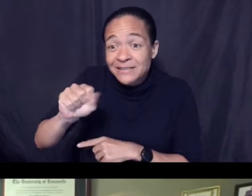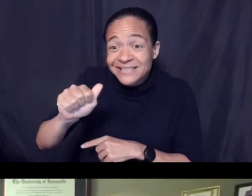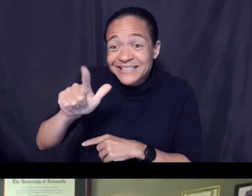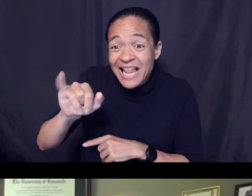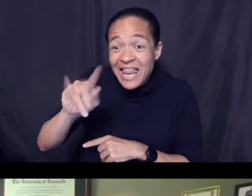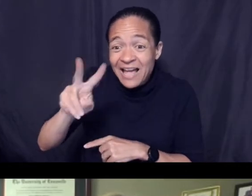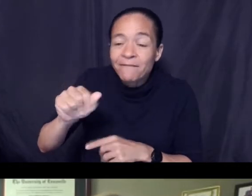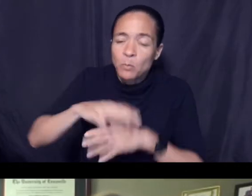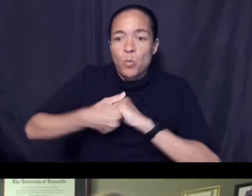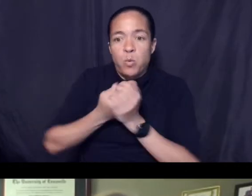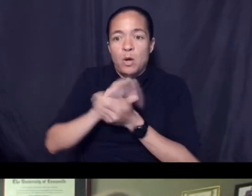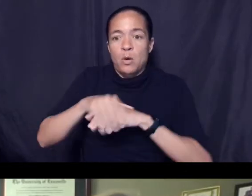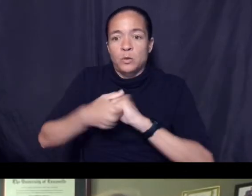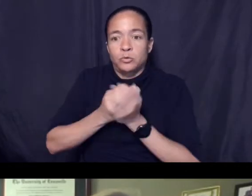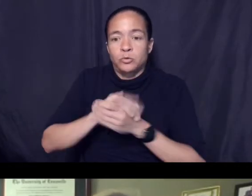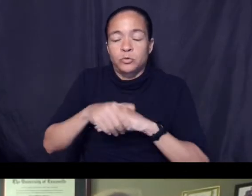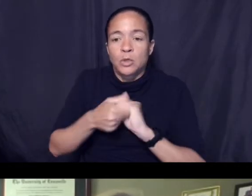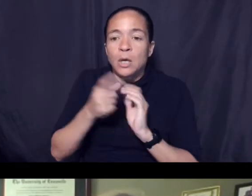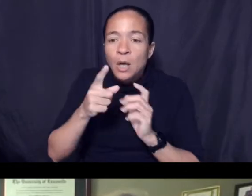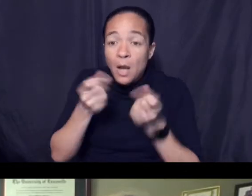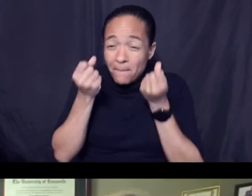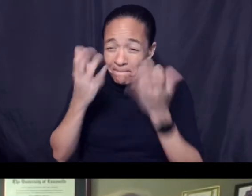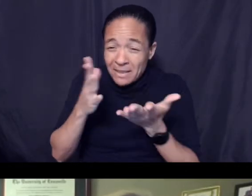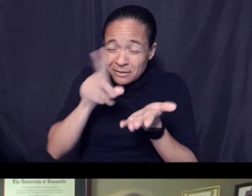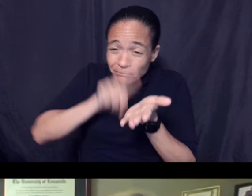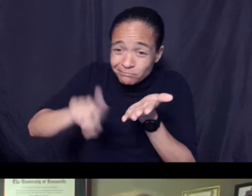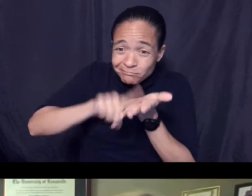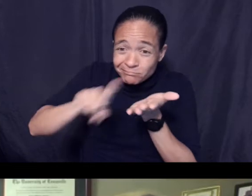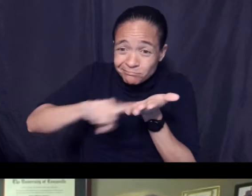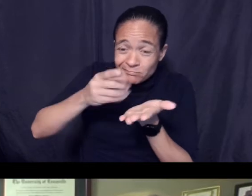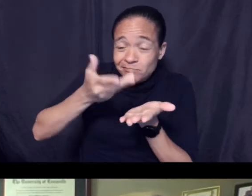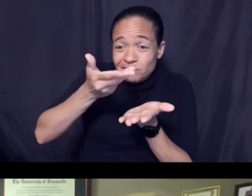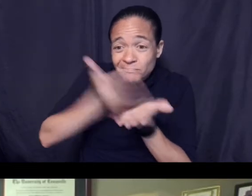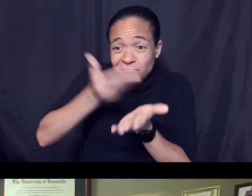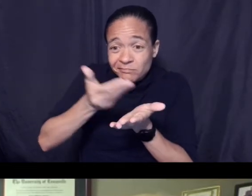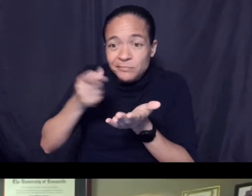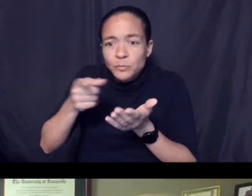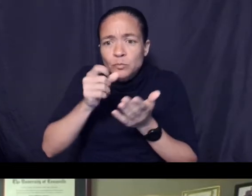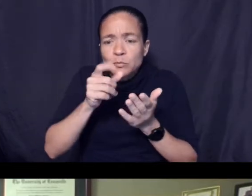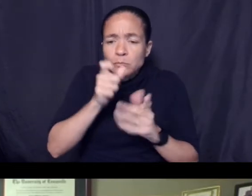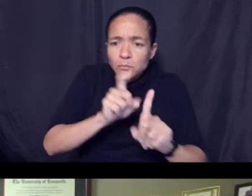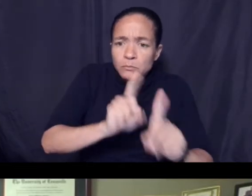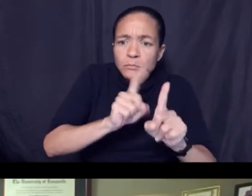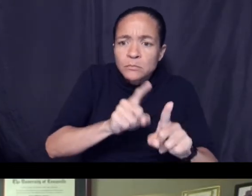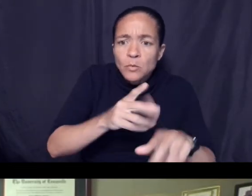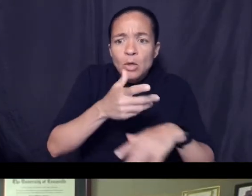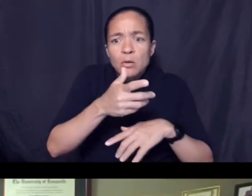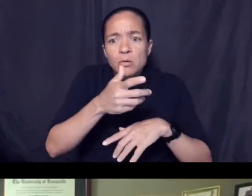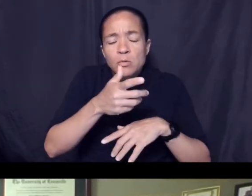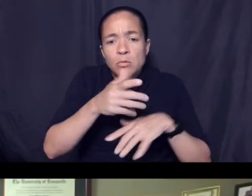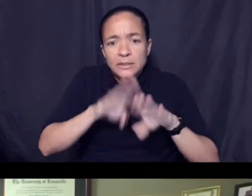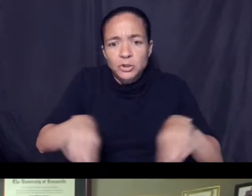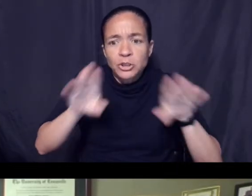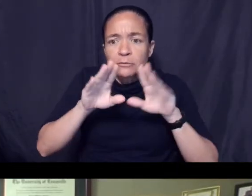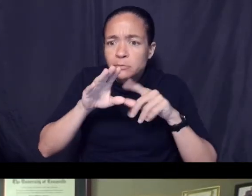lot of studies in children attending daycare or childcare centers of both the children and the parents